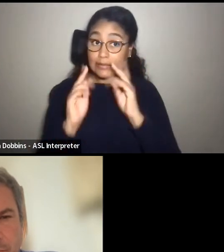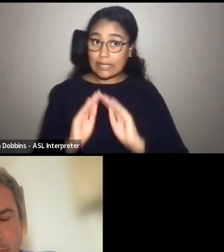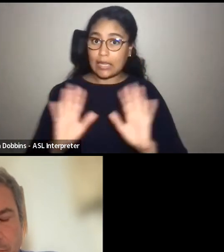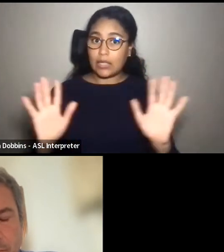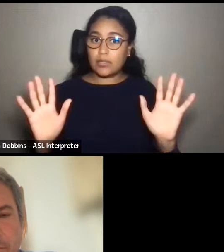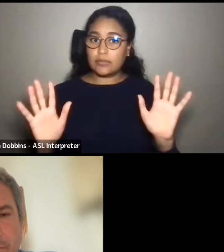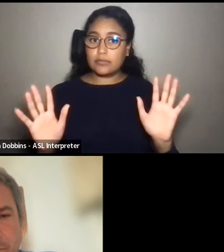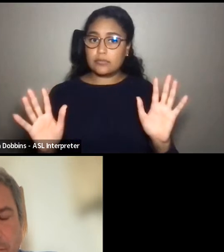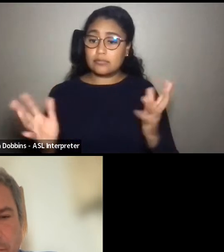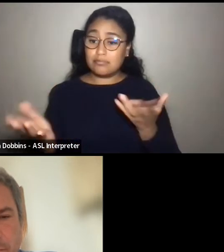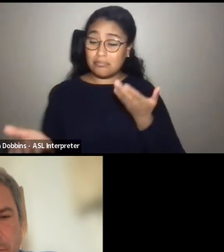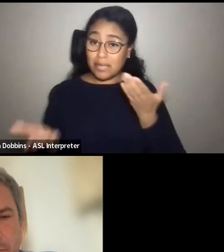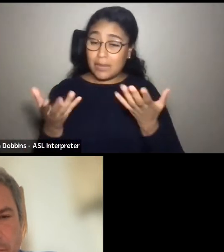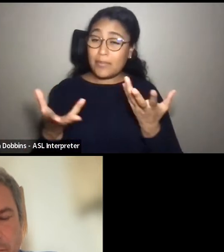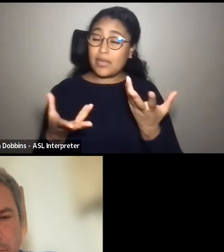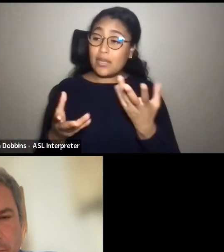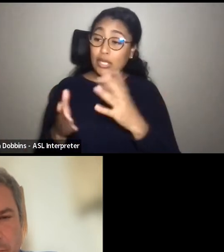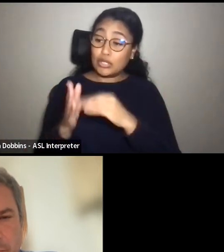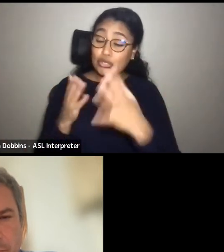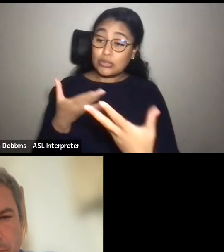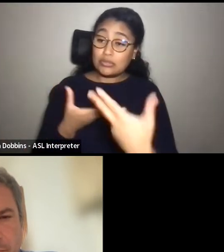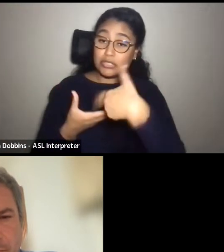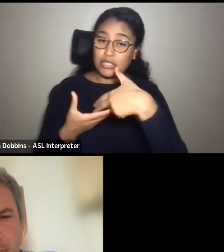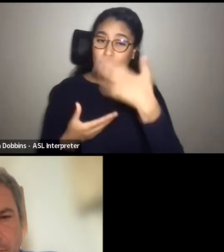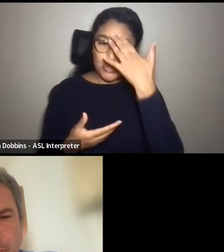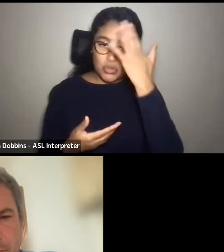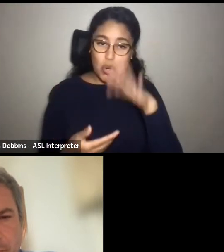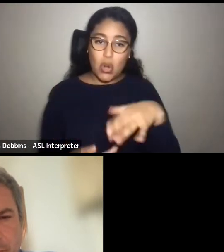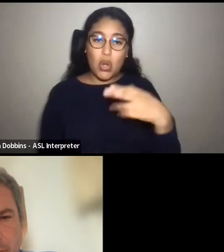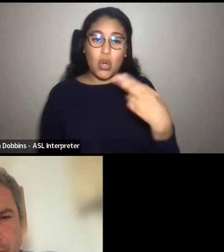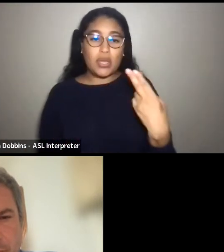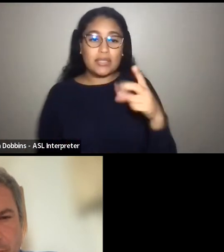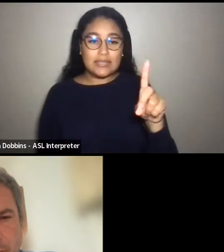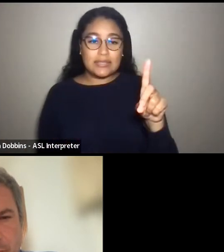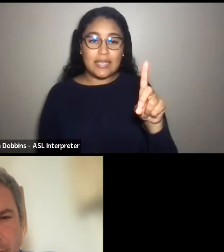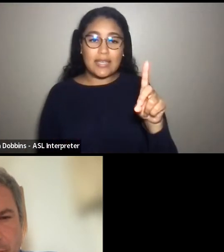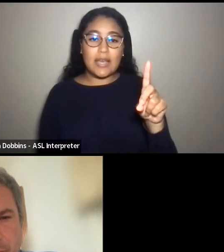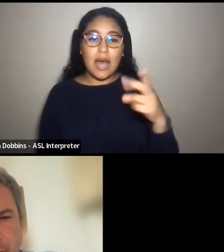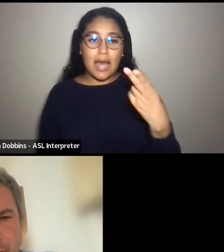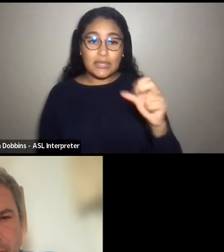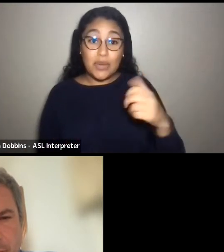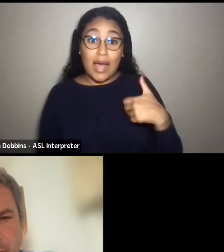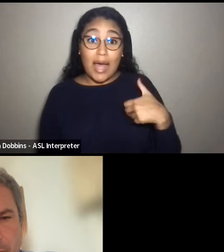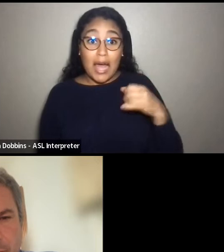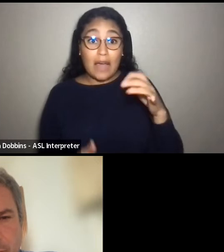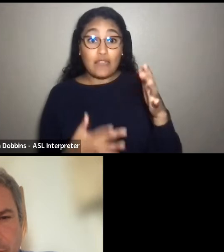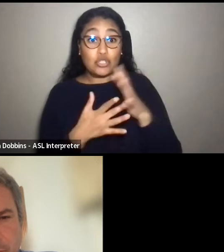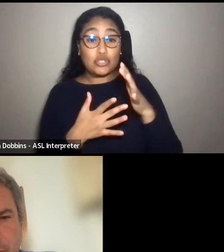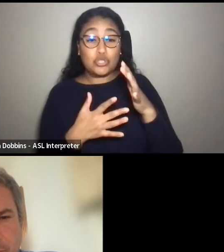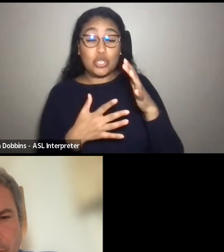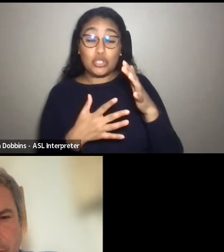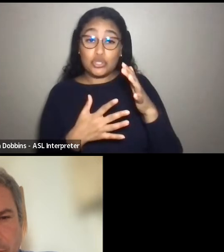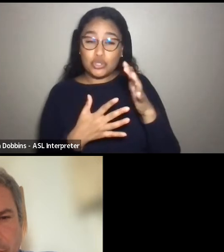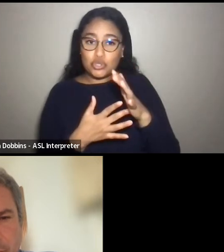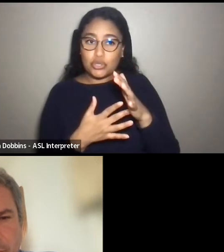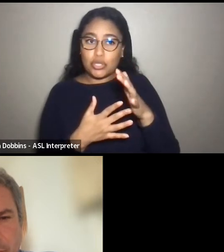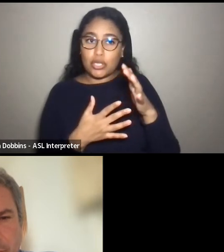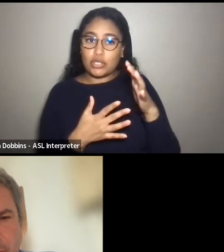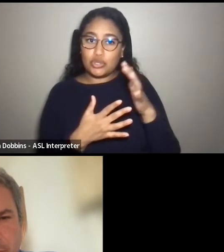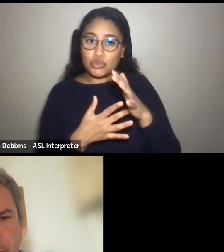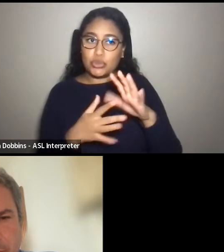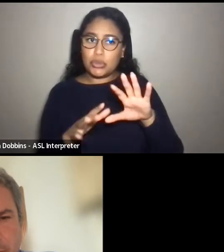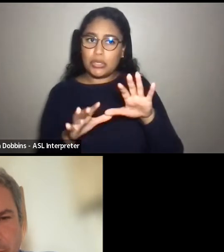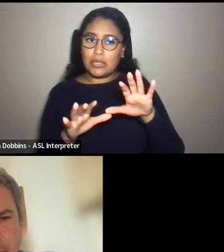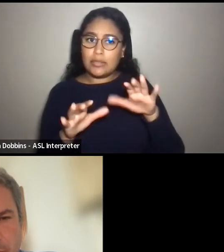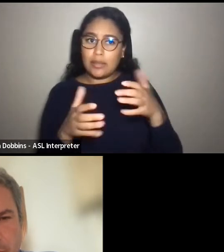in a dialogue. Did you know that Hillsdale has a Jewish club? There's also Middle Eastern clubs on campus. And my bet